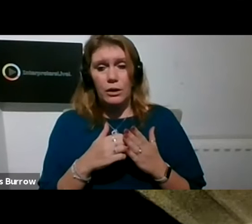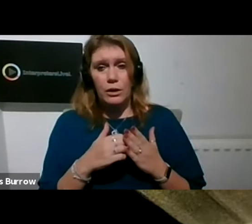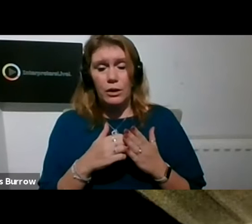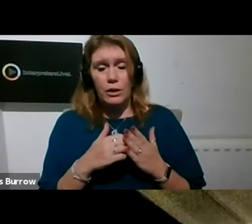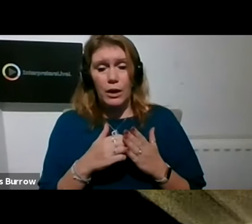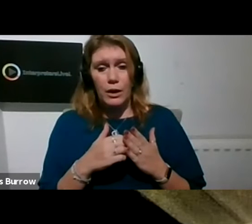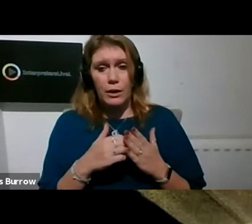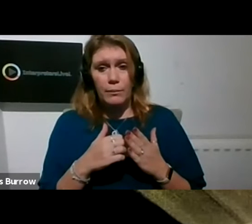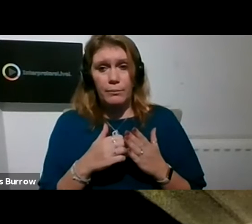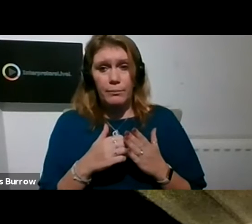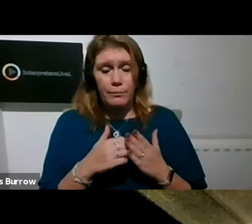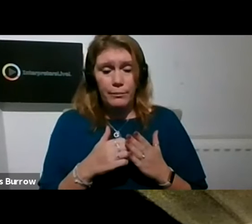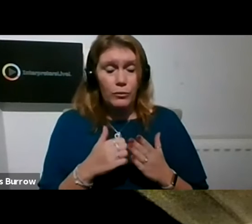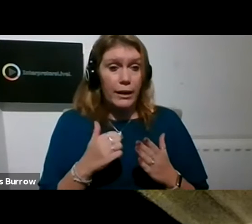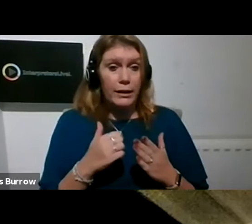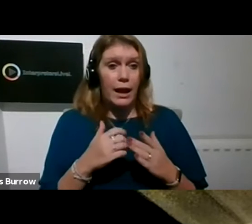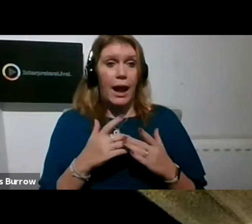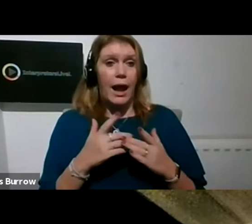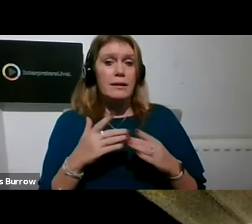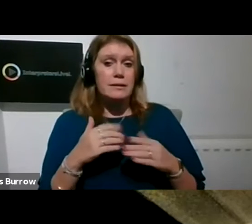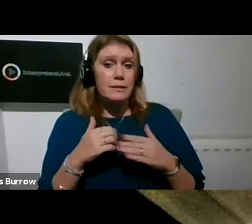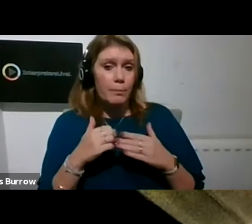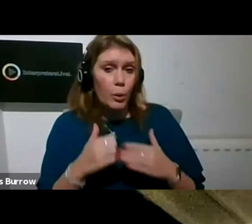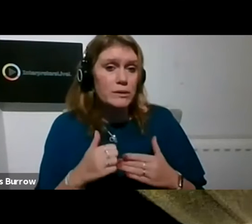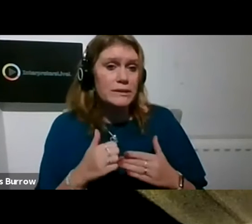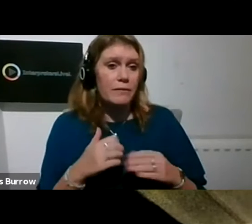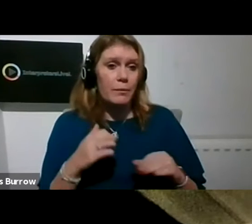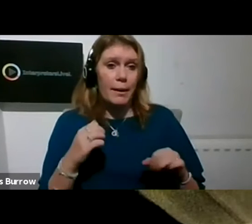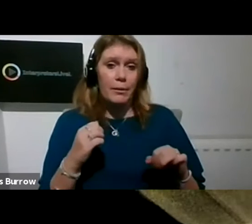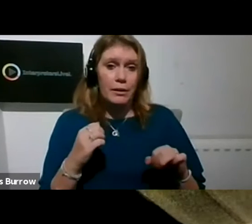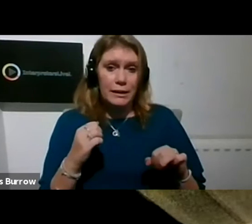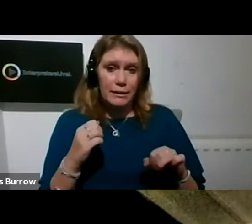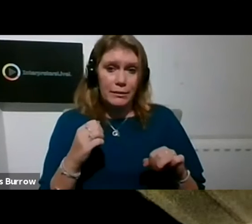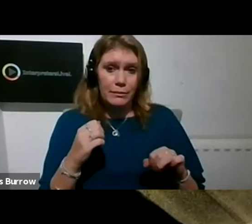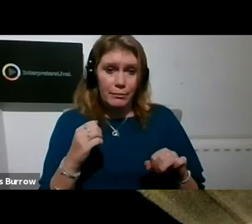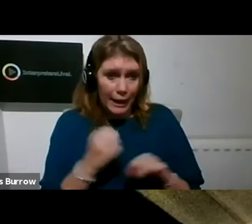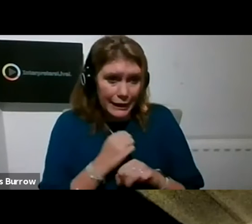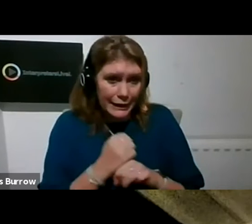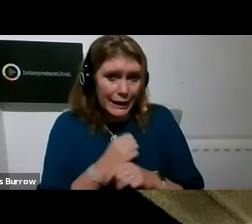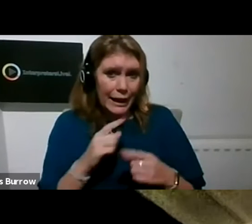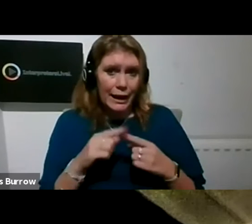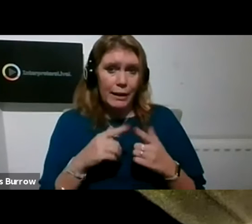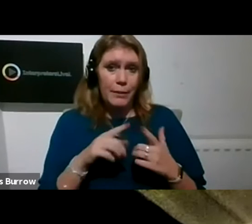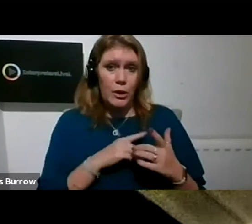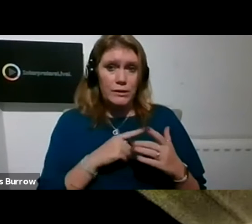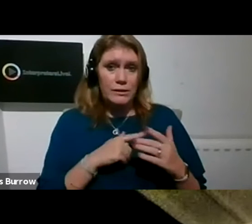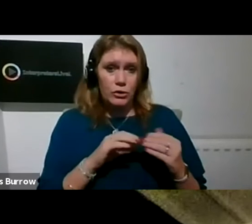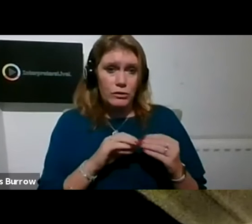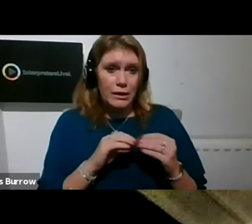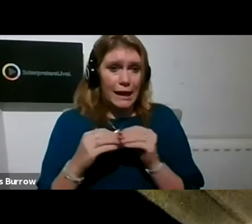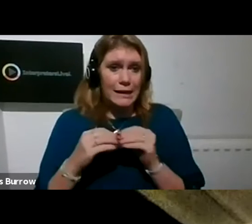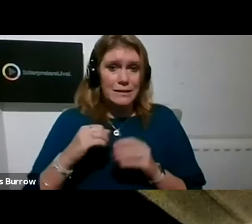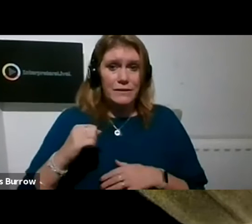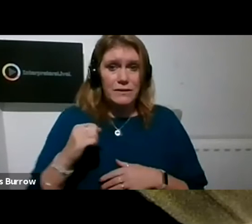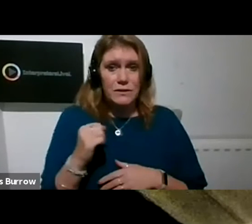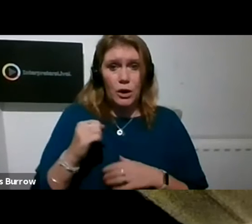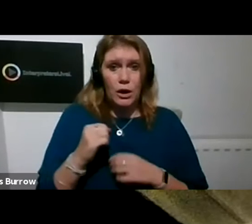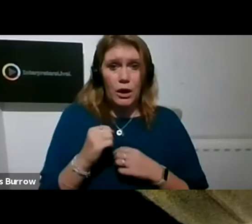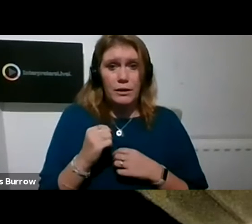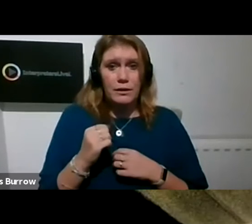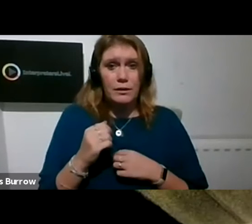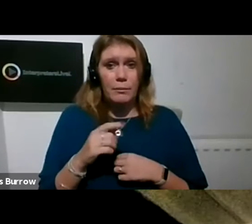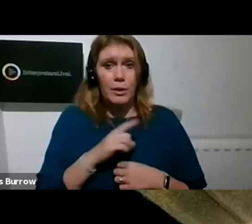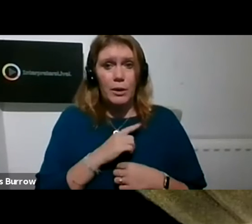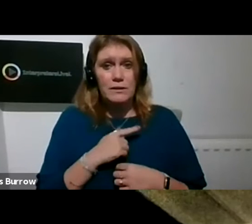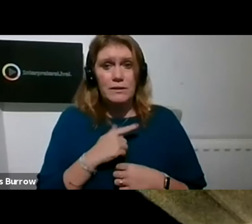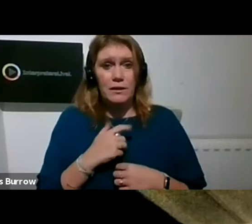made and being flexible about what form it was going to take. As were Creative Scotland, just chuck that in there, because if we'd had